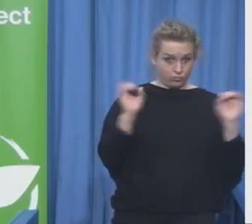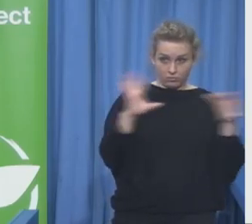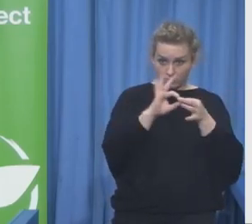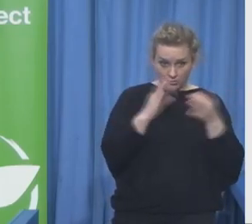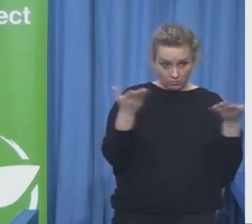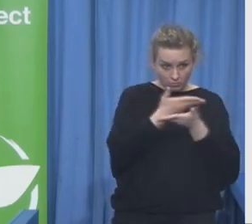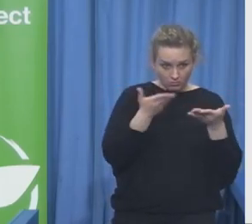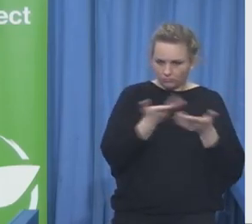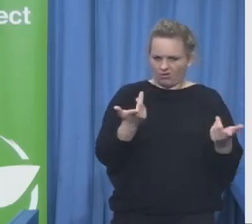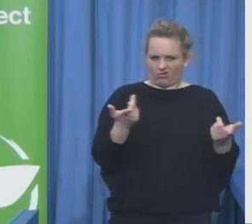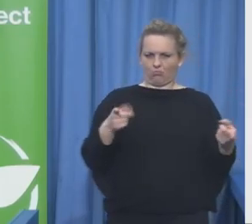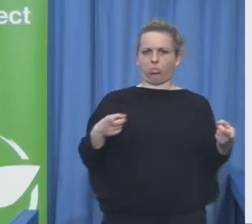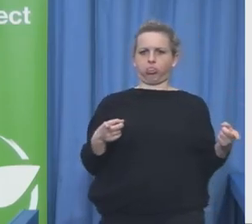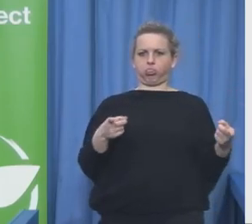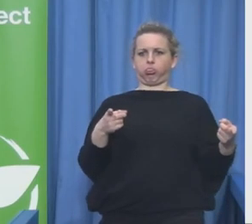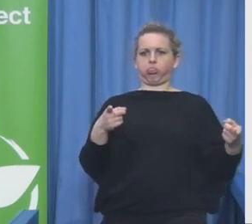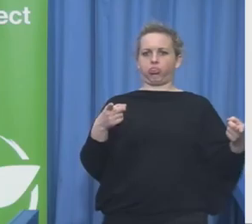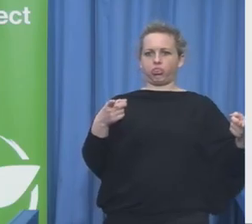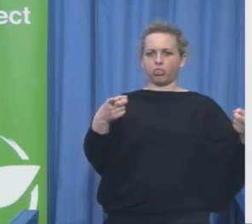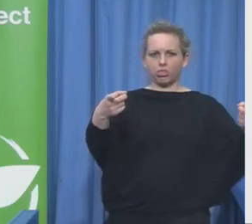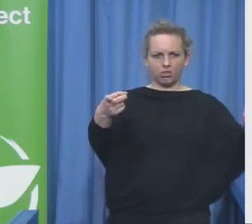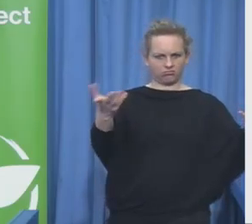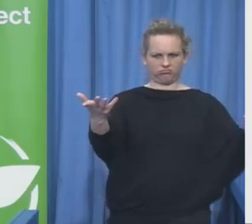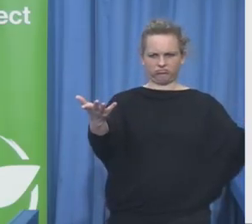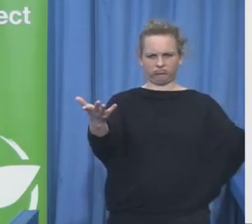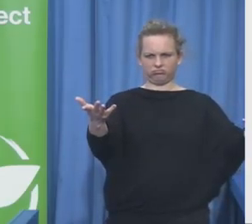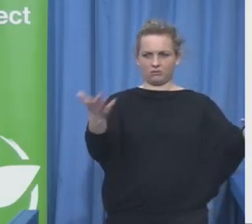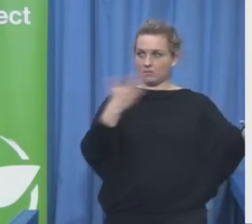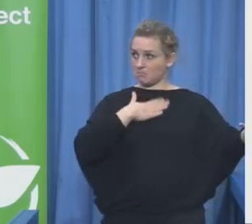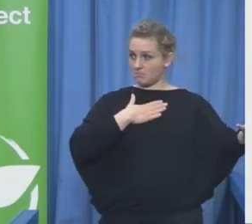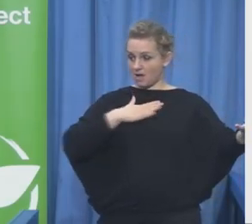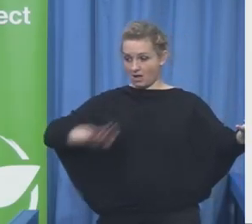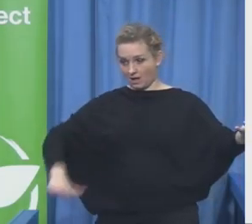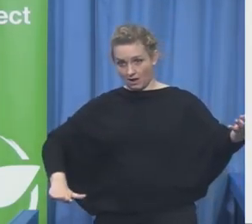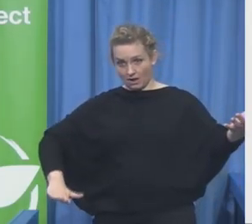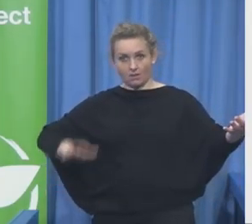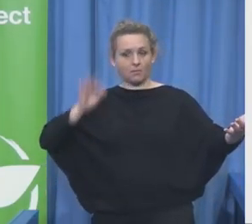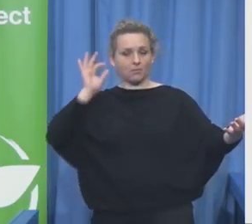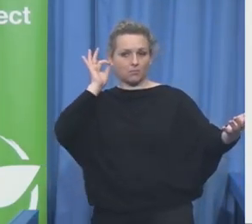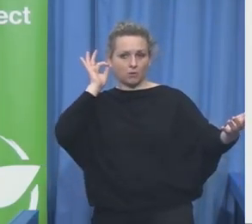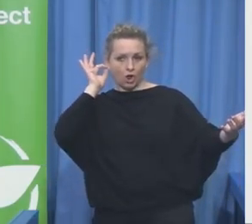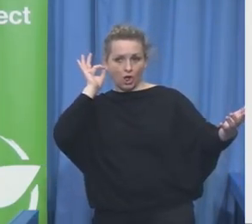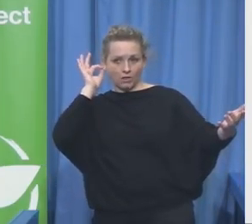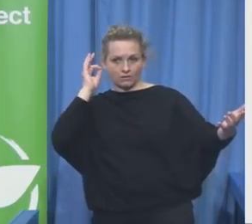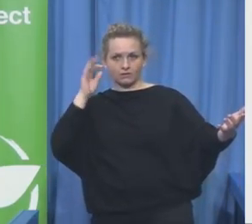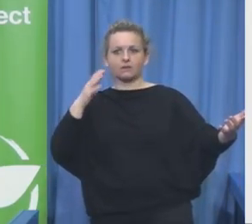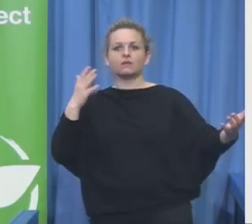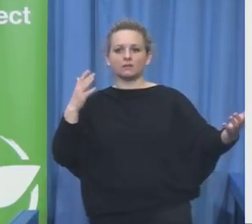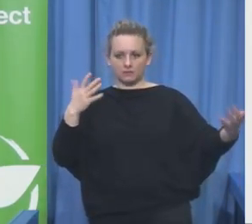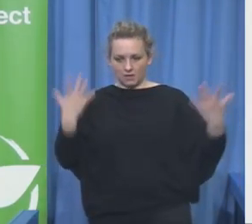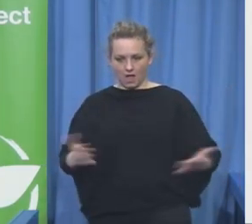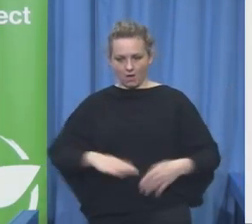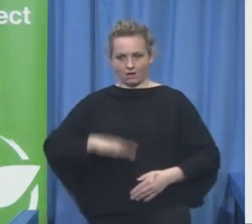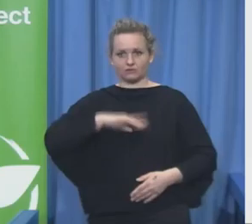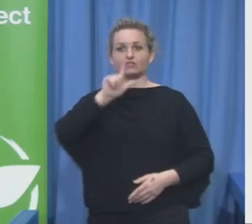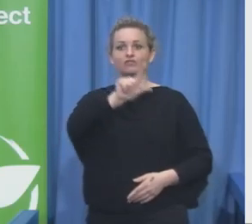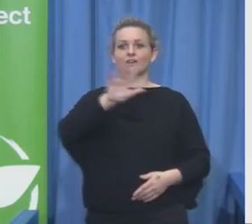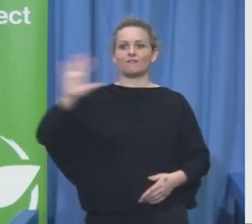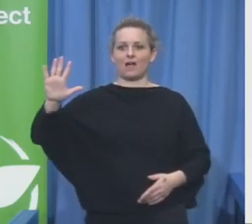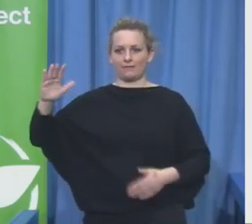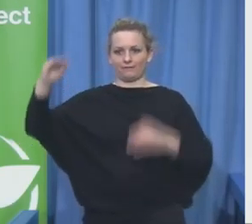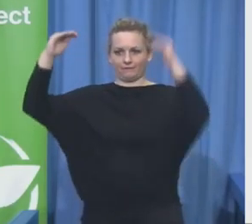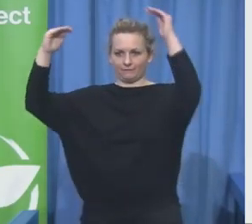getting interviews." So I took off my Springboard hat and I put my mom hat on, and I went to the career services office